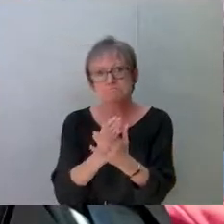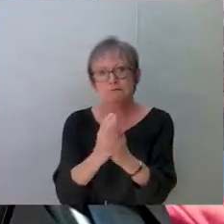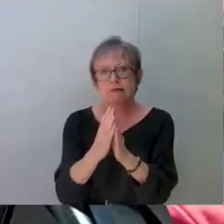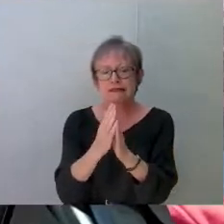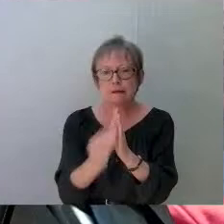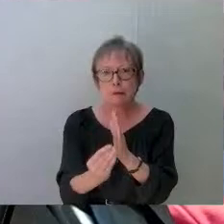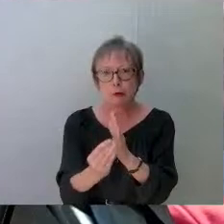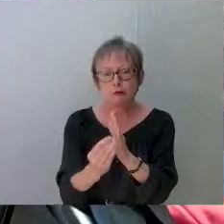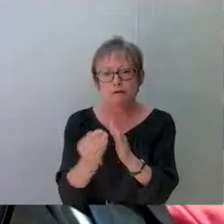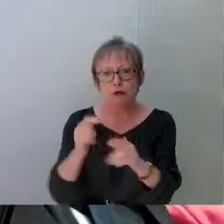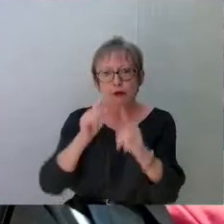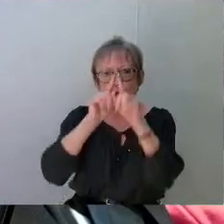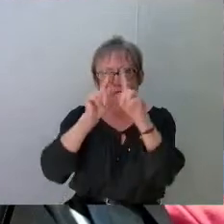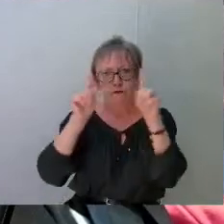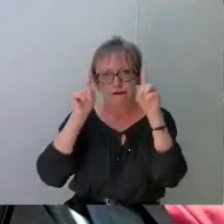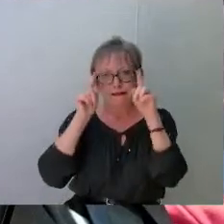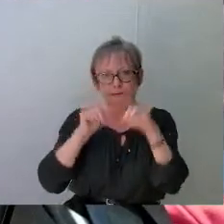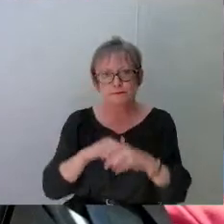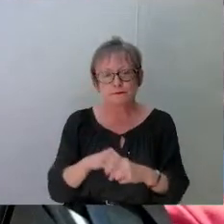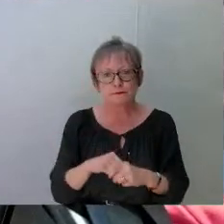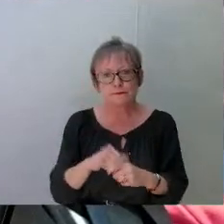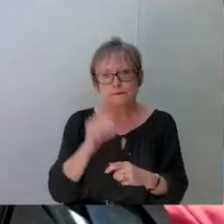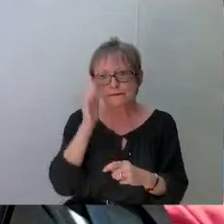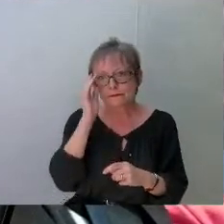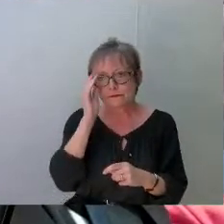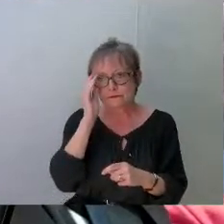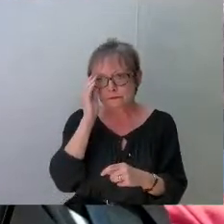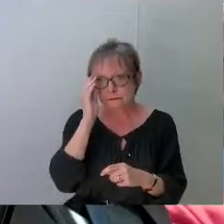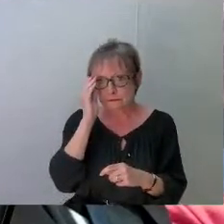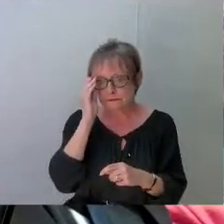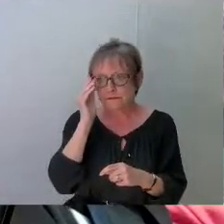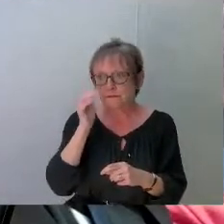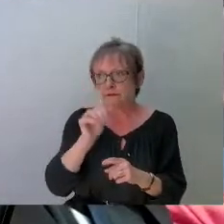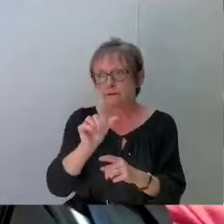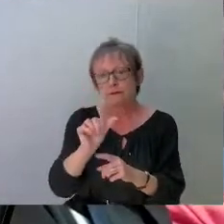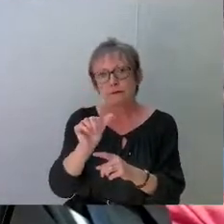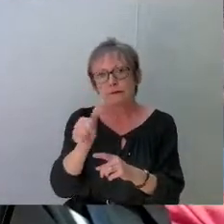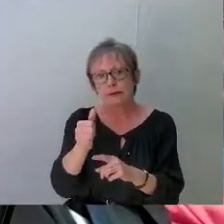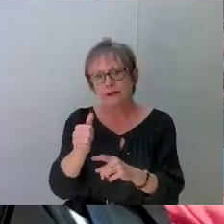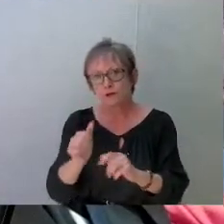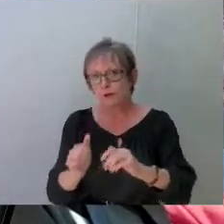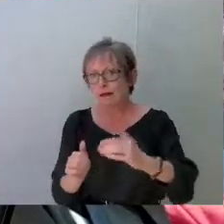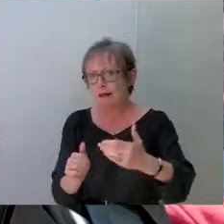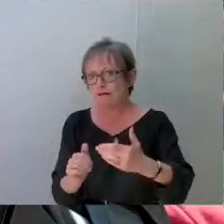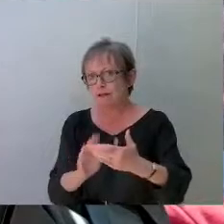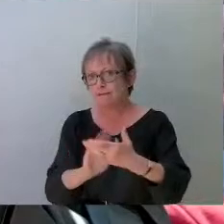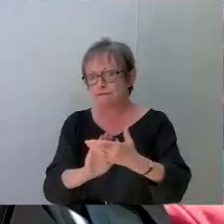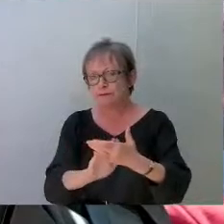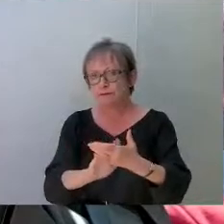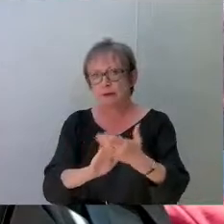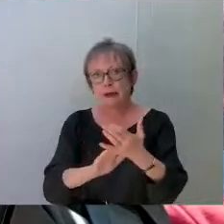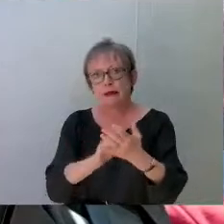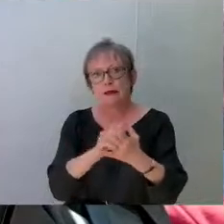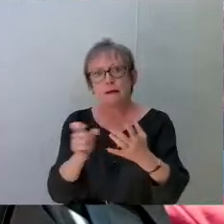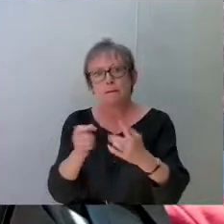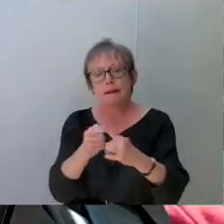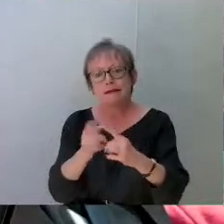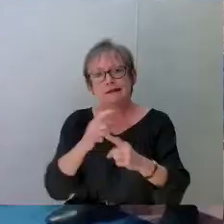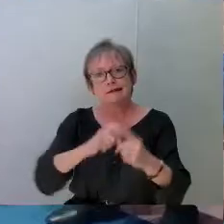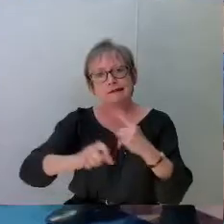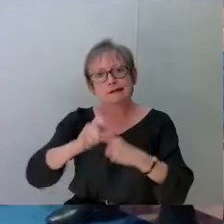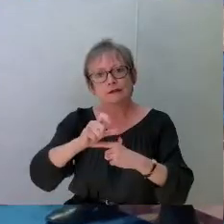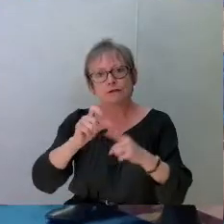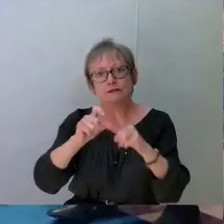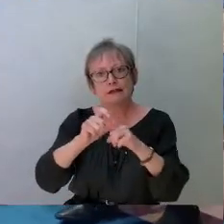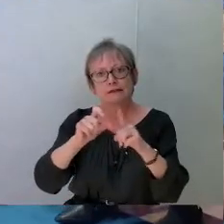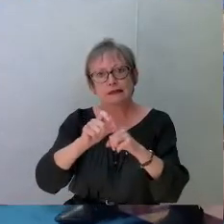of the university. And alongside it, a bit further to my left, is the mace of the city of Dundee.